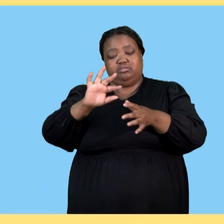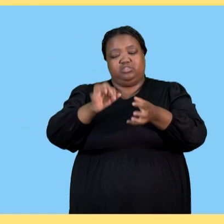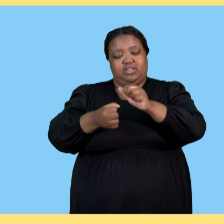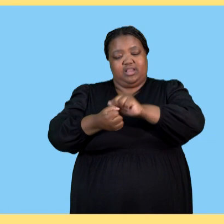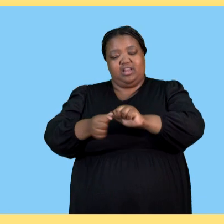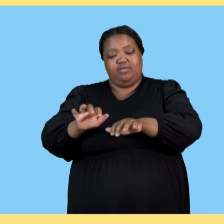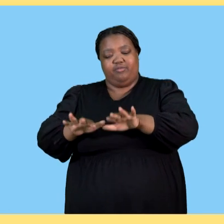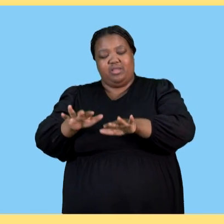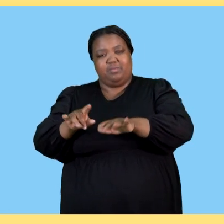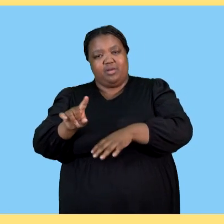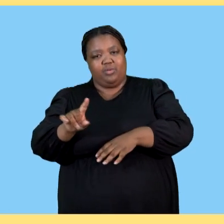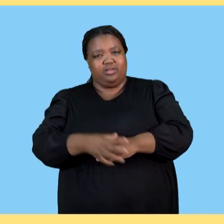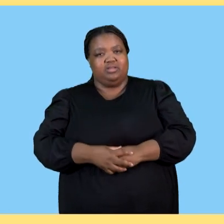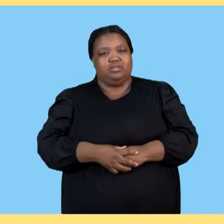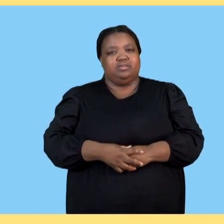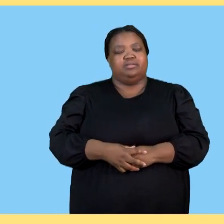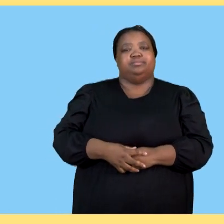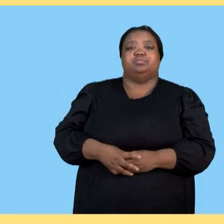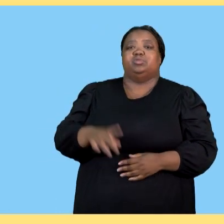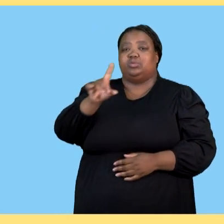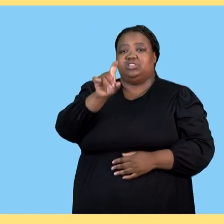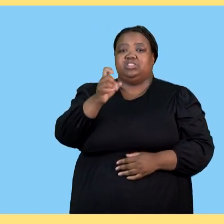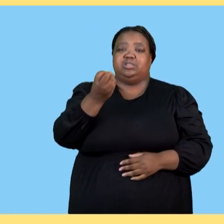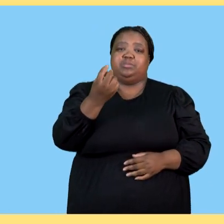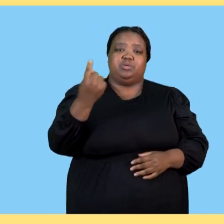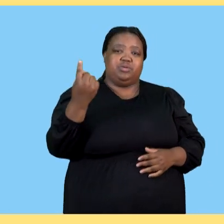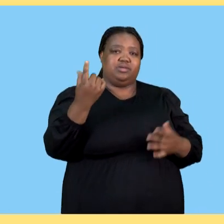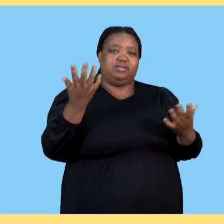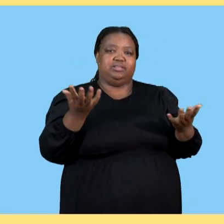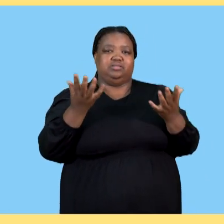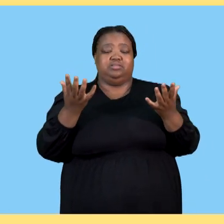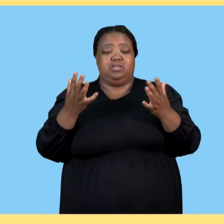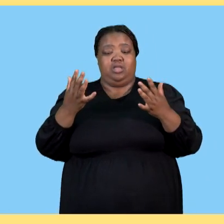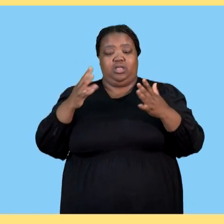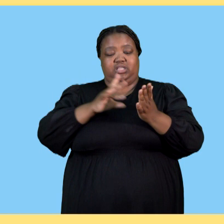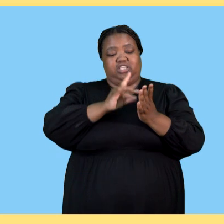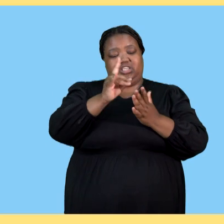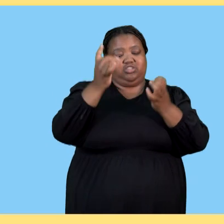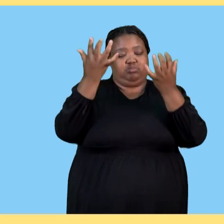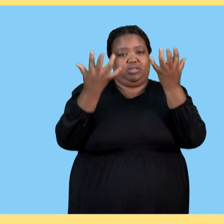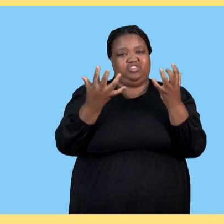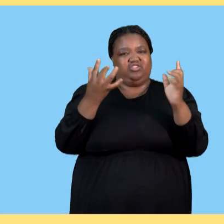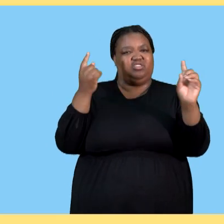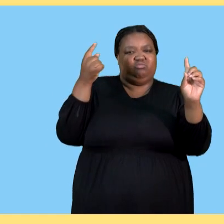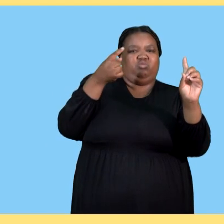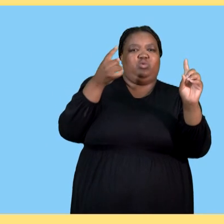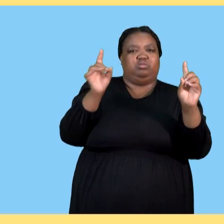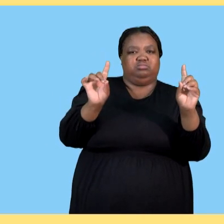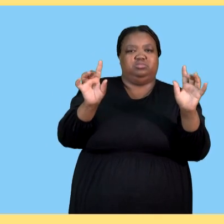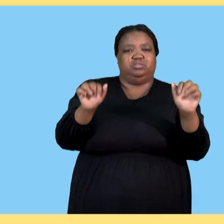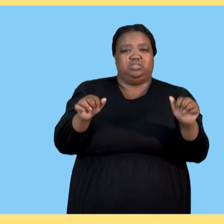go. It says, what is the aim of preparing a cash budget?